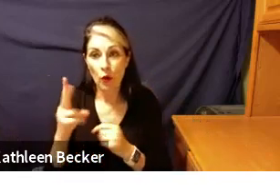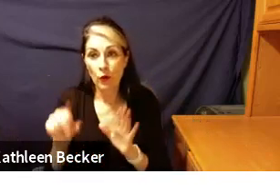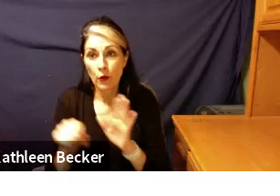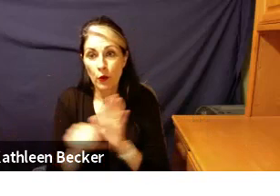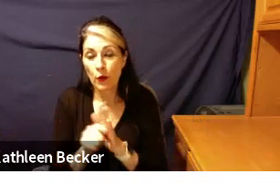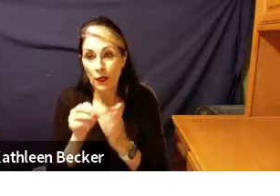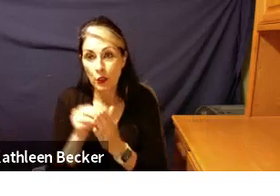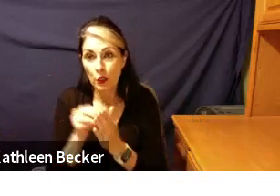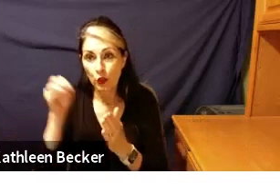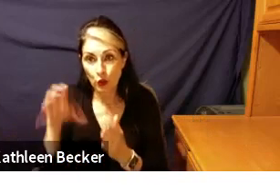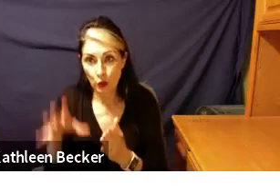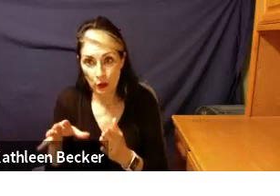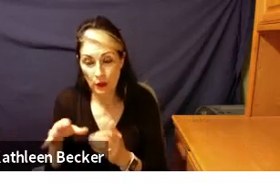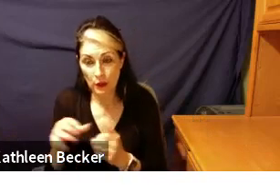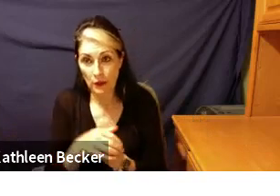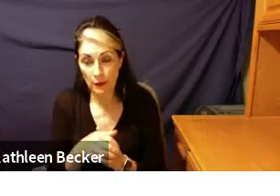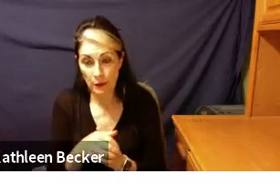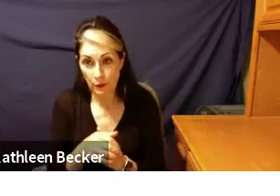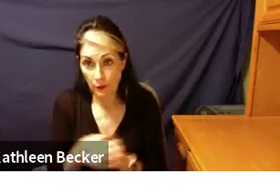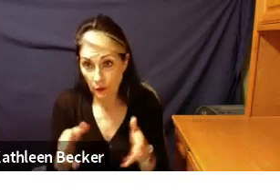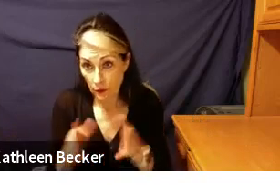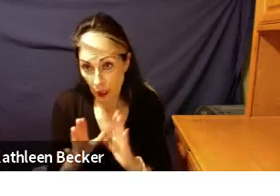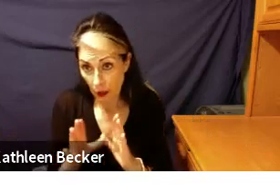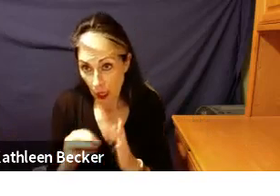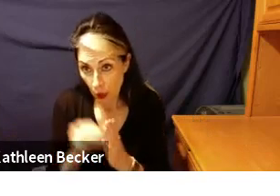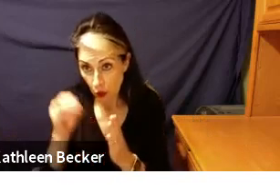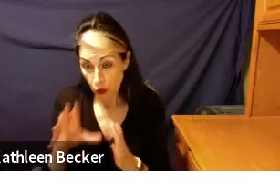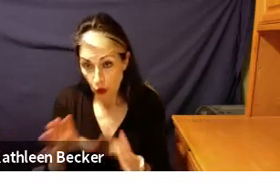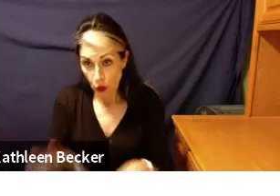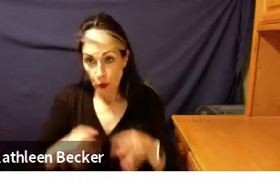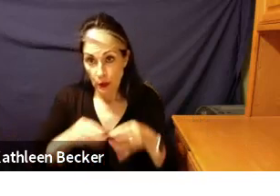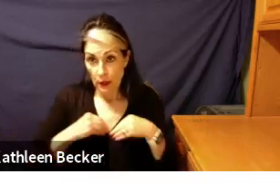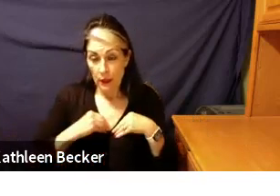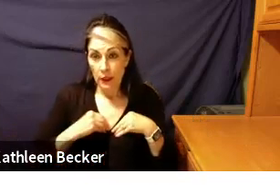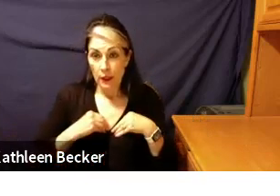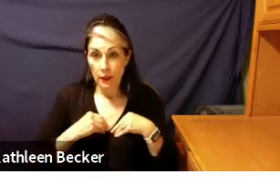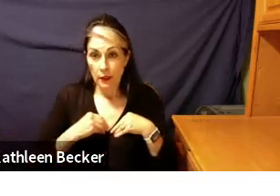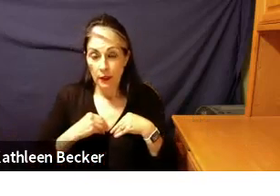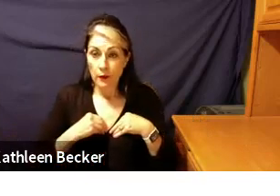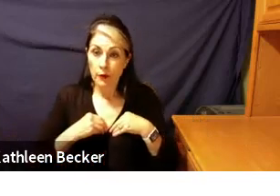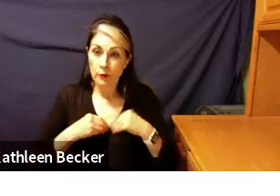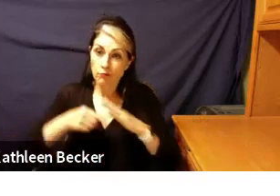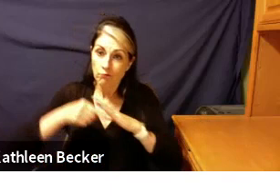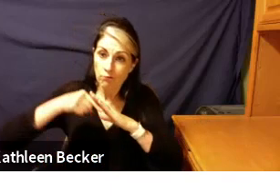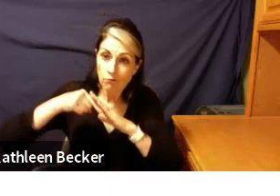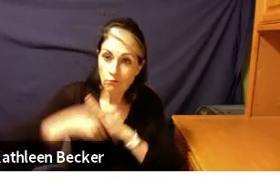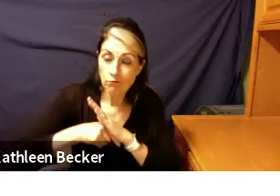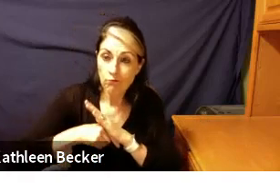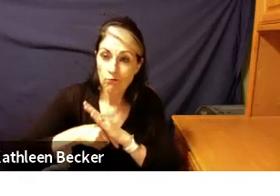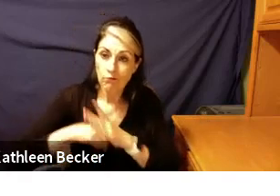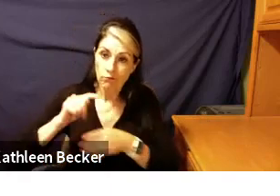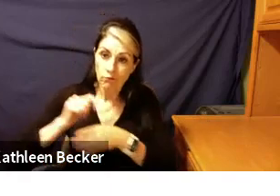students. It allows students to receive extensive tutoring,